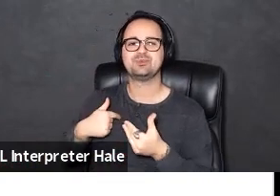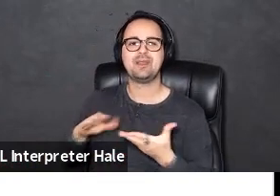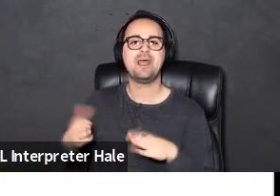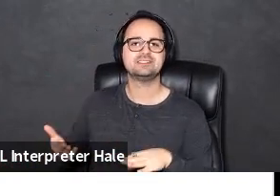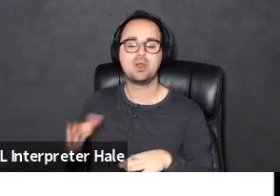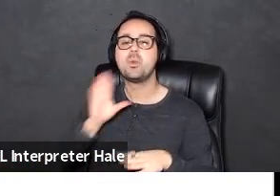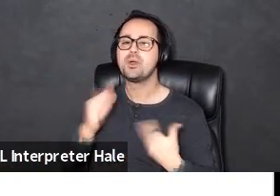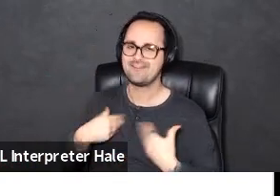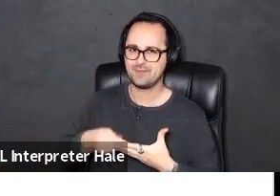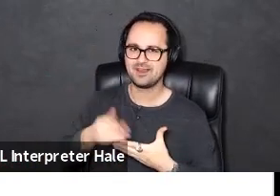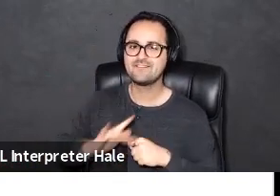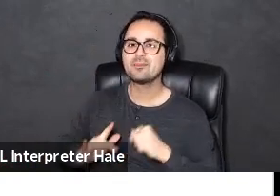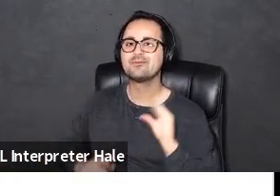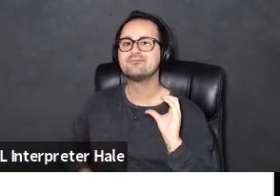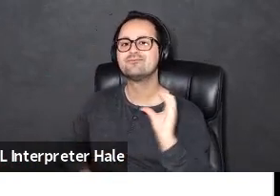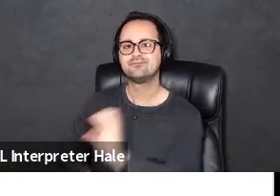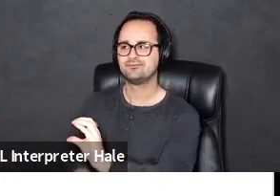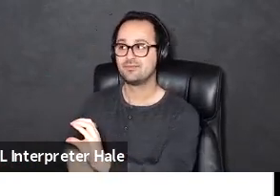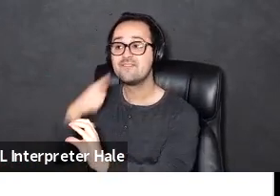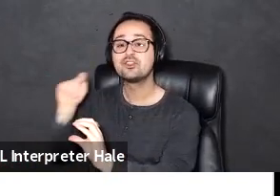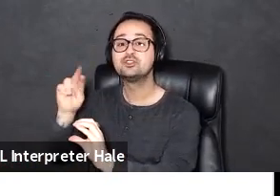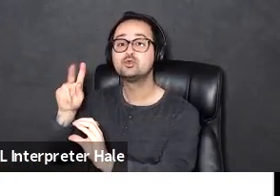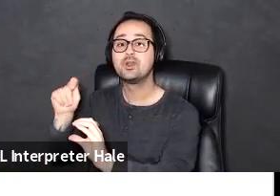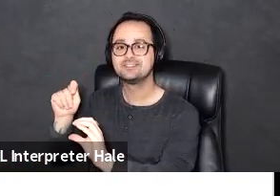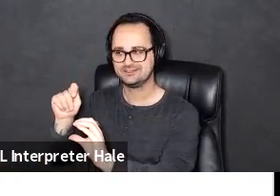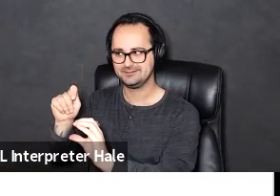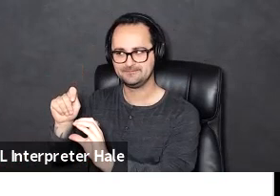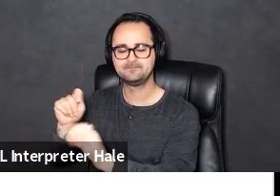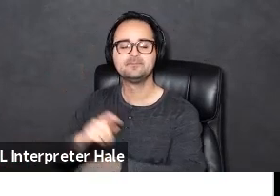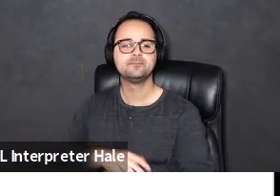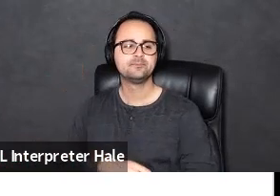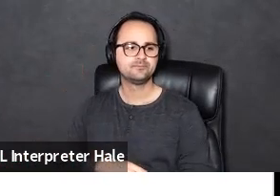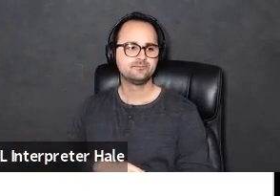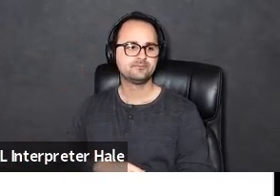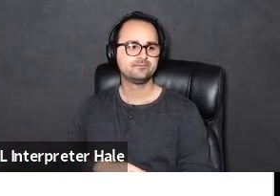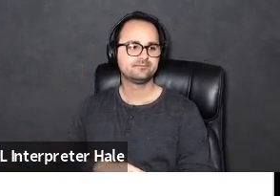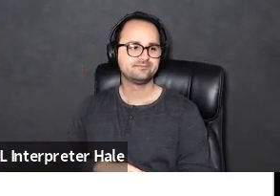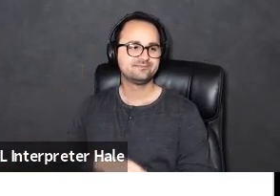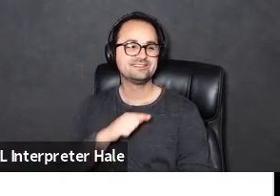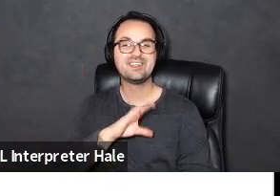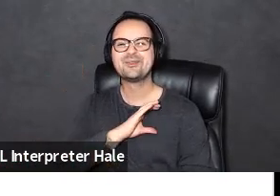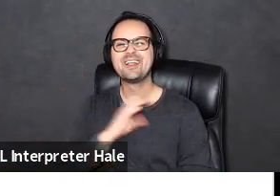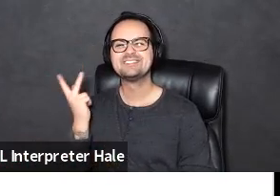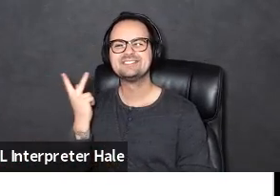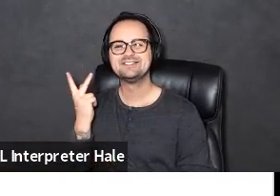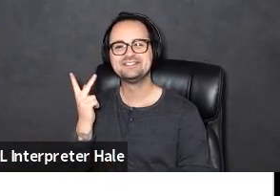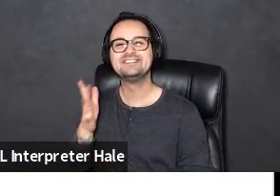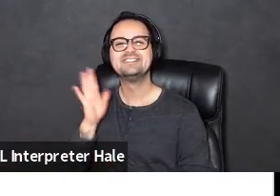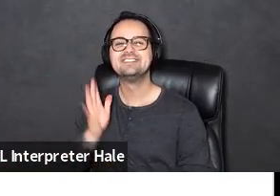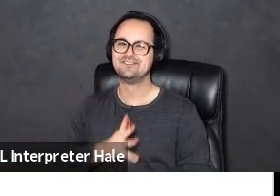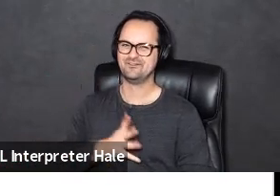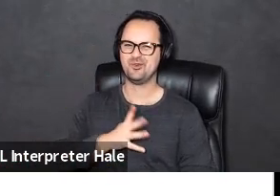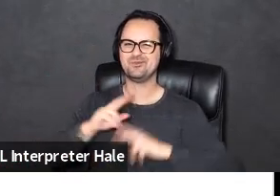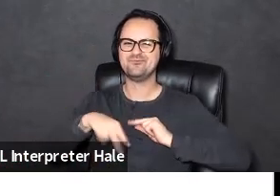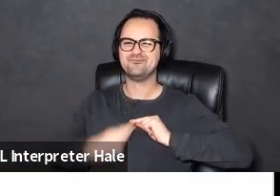It's going to be able to fund that trust and going through it. So this is Craig and I in our more formal attire. For